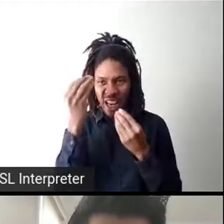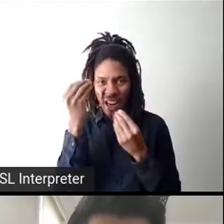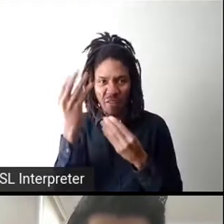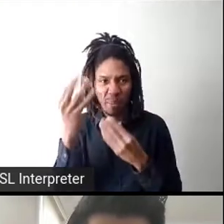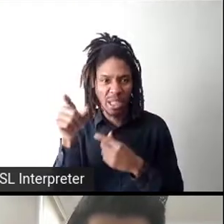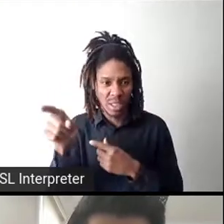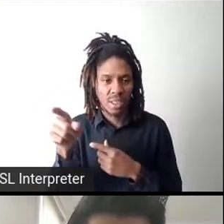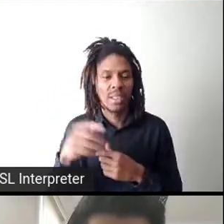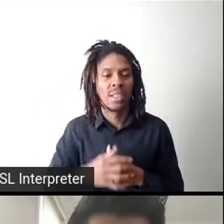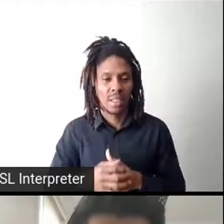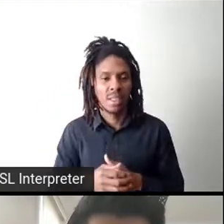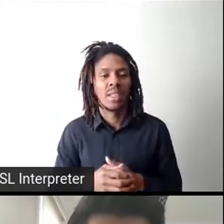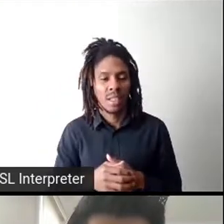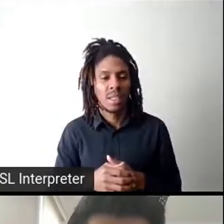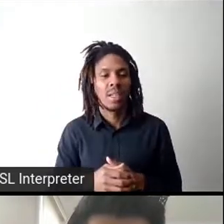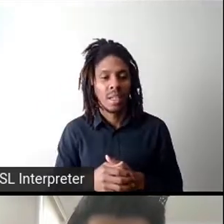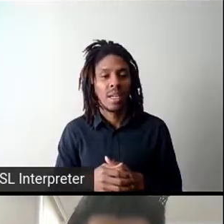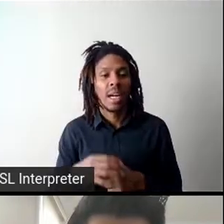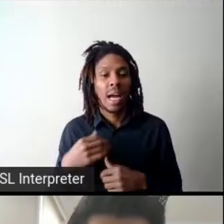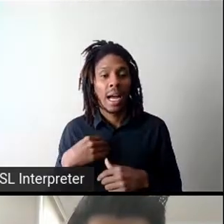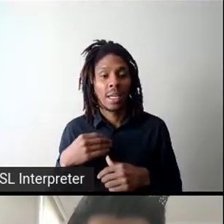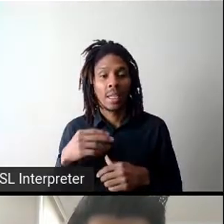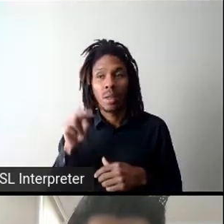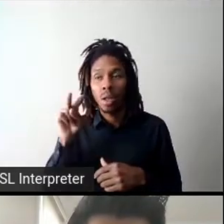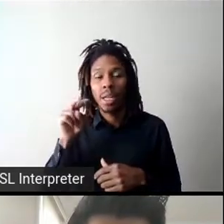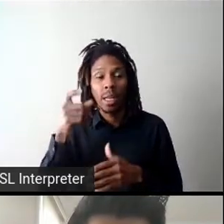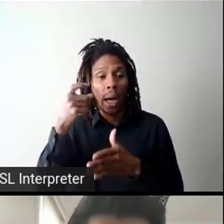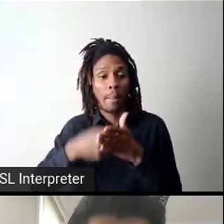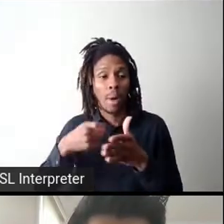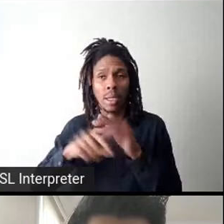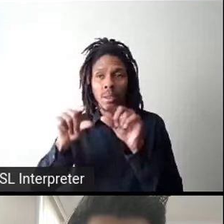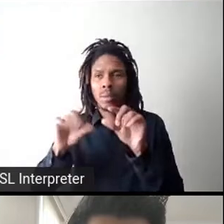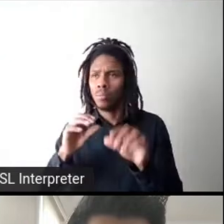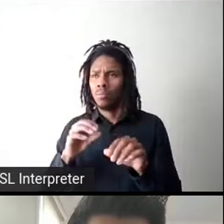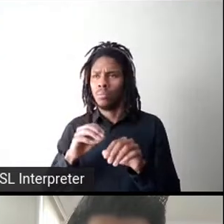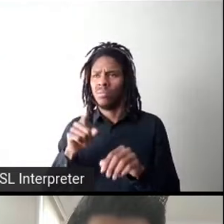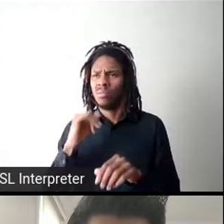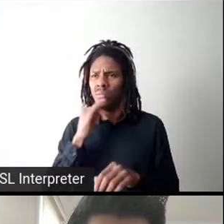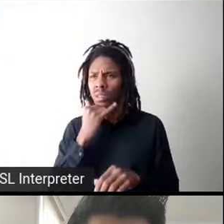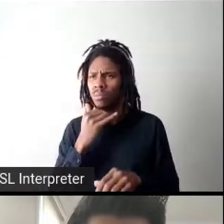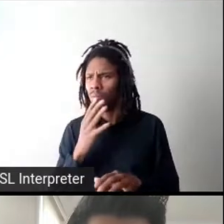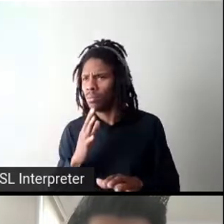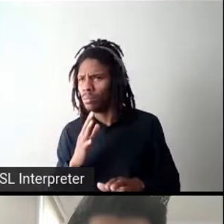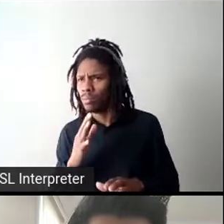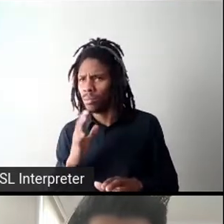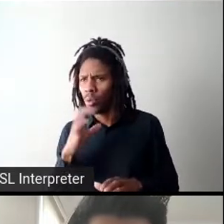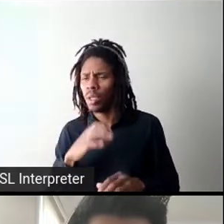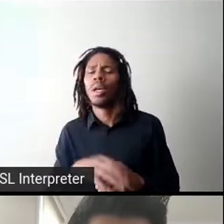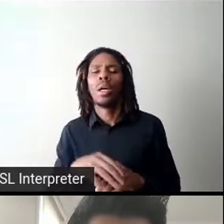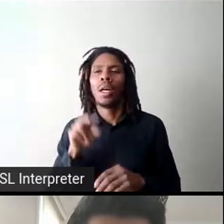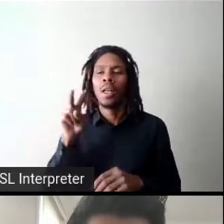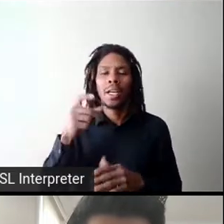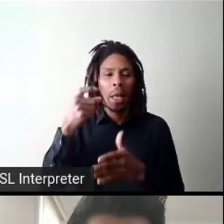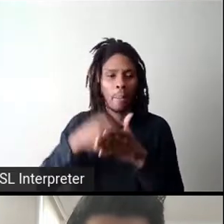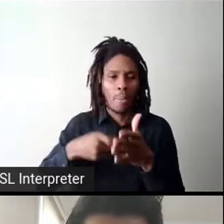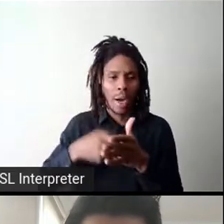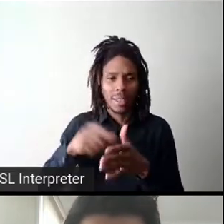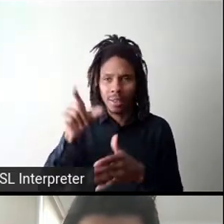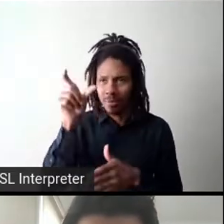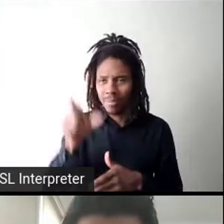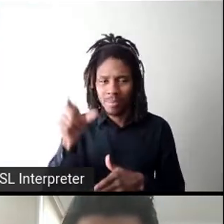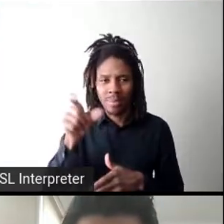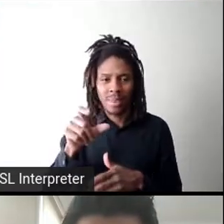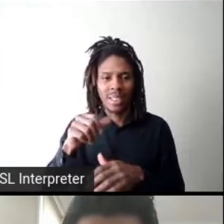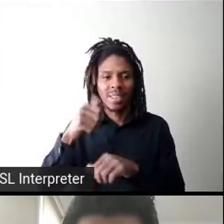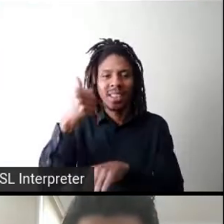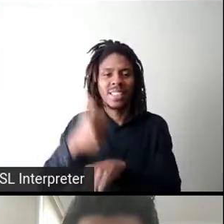And similarly, I can go into the price field area. Oh, this seems weird. I can go into the price field area, set the